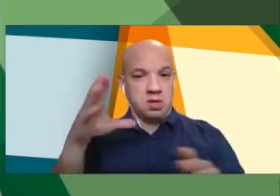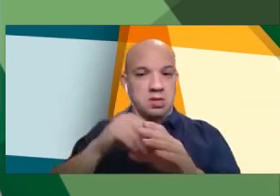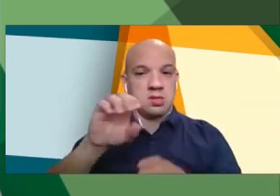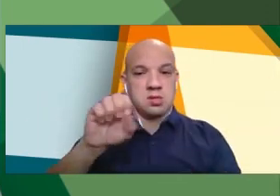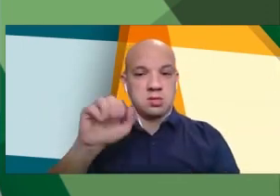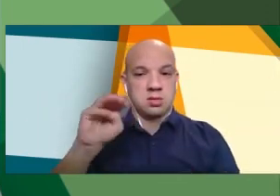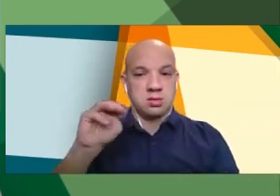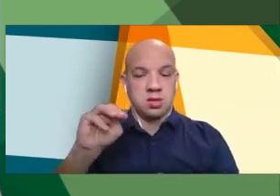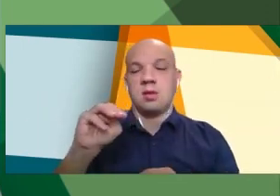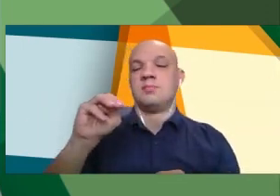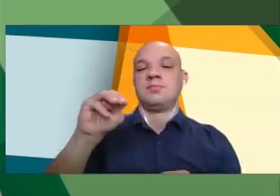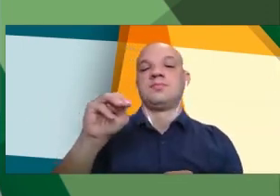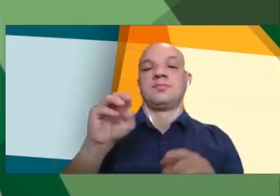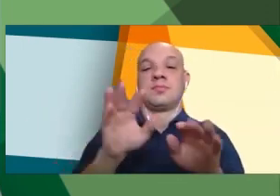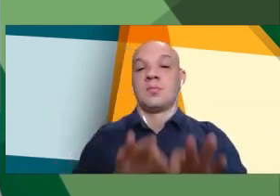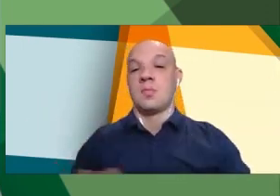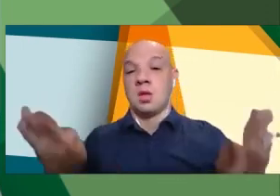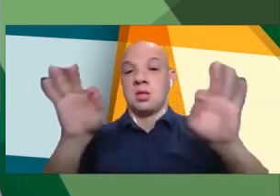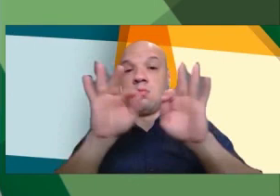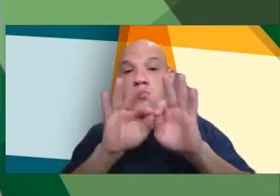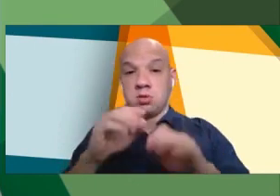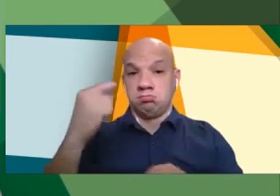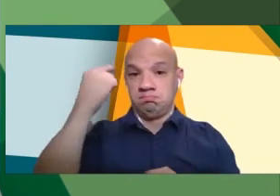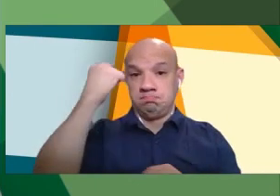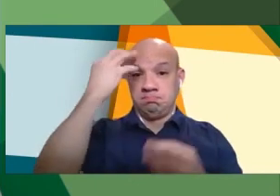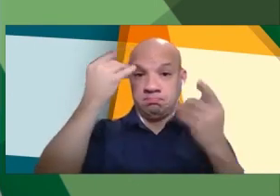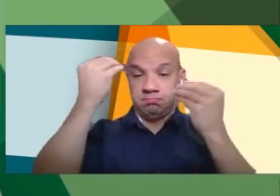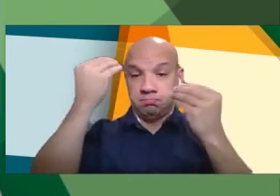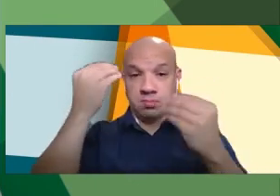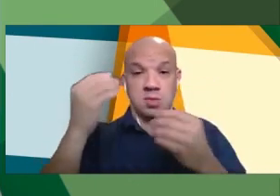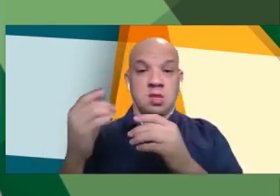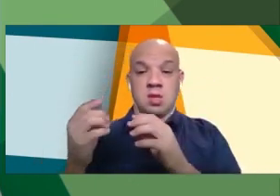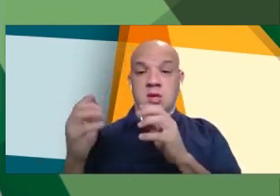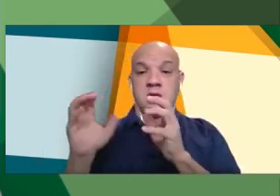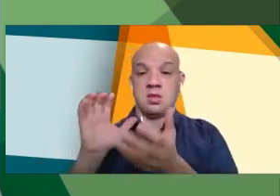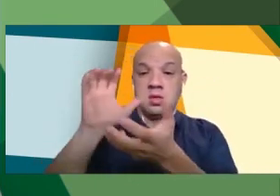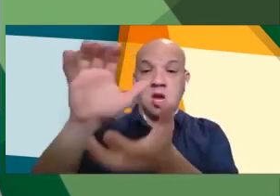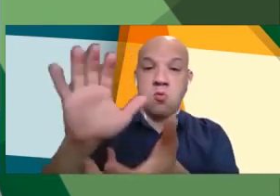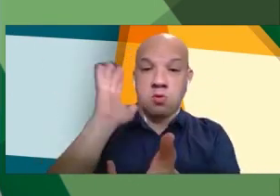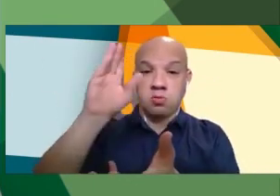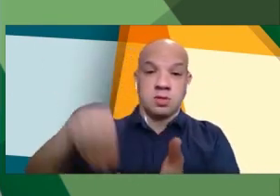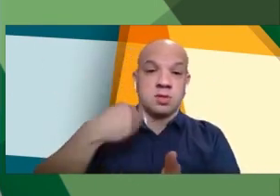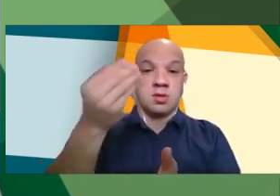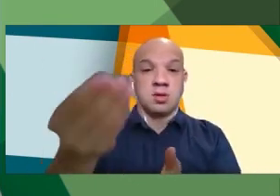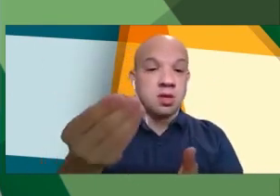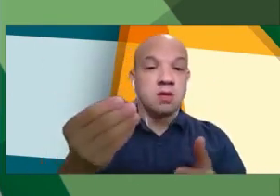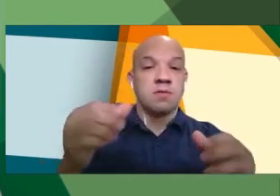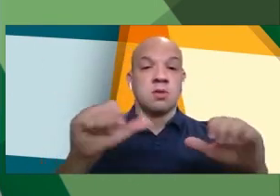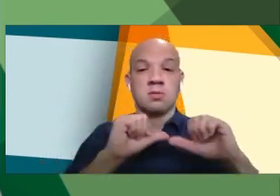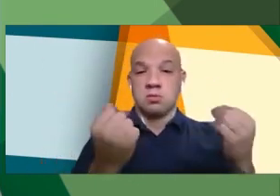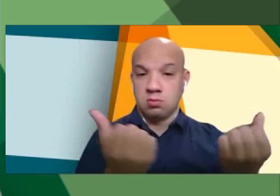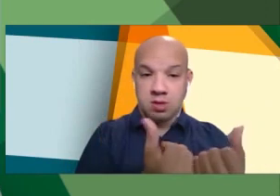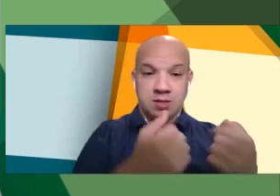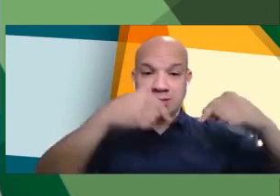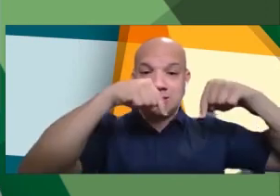And it is important to remember that awards will be only issued to entities which are tiered and